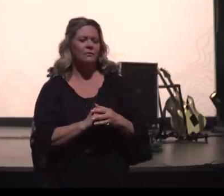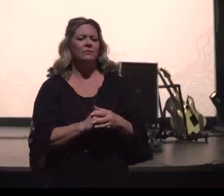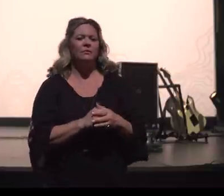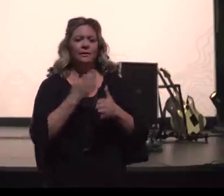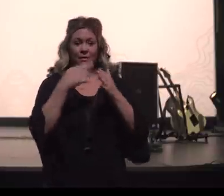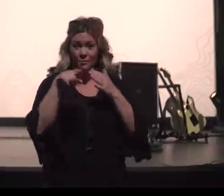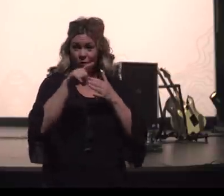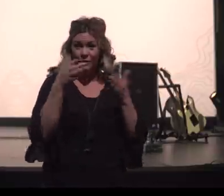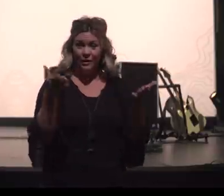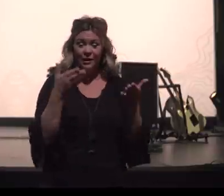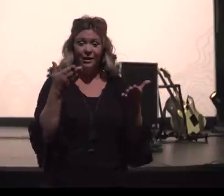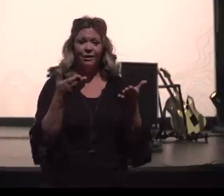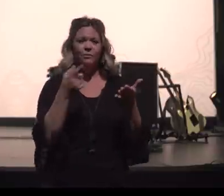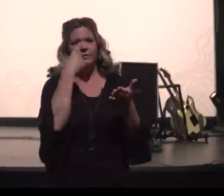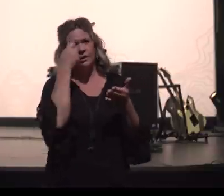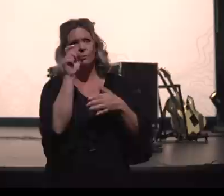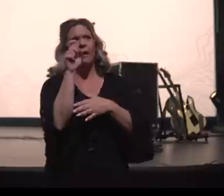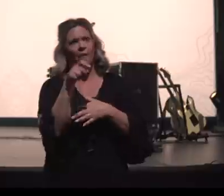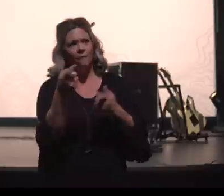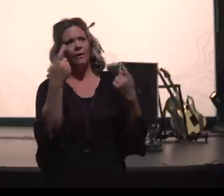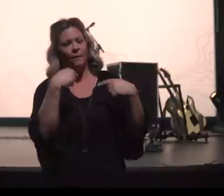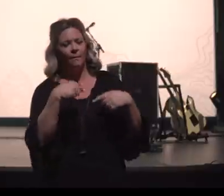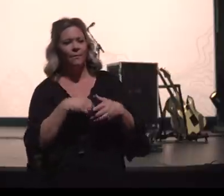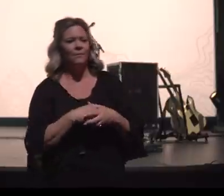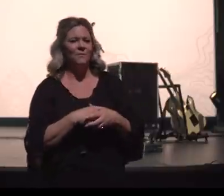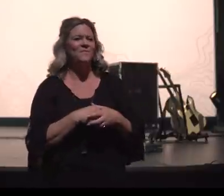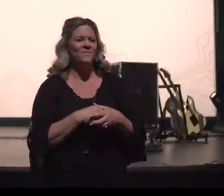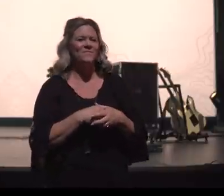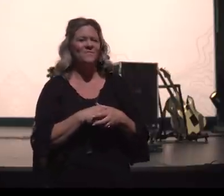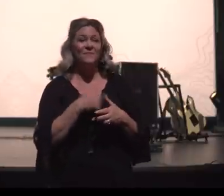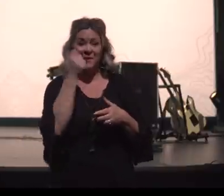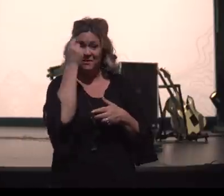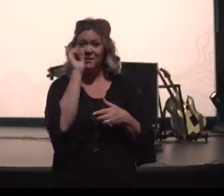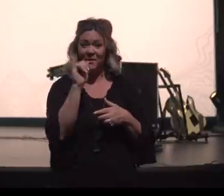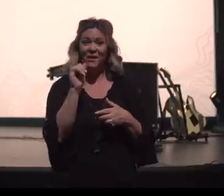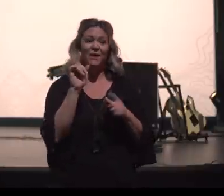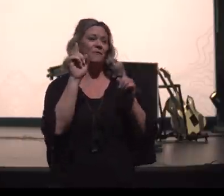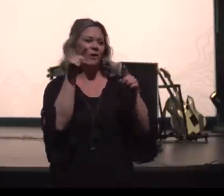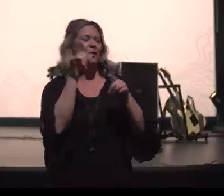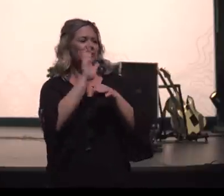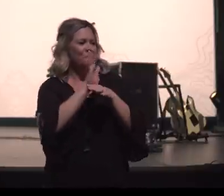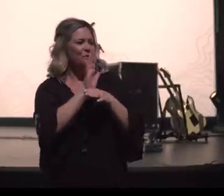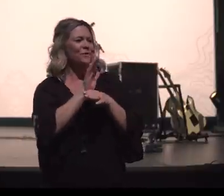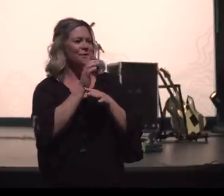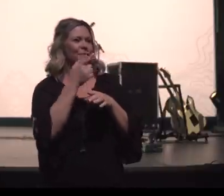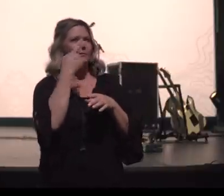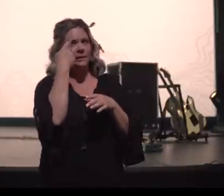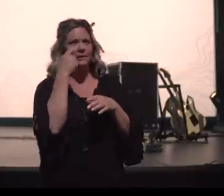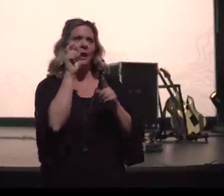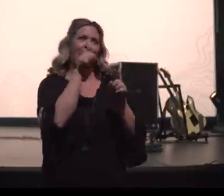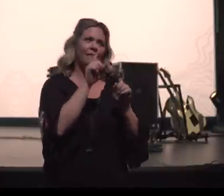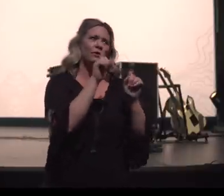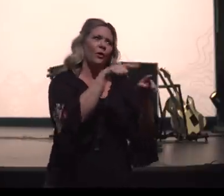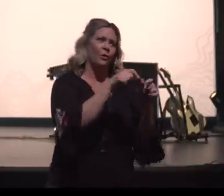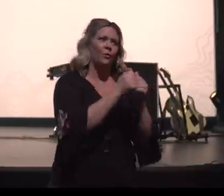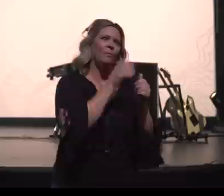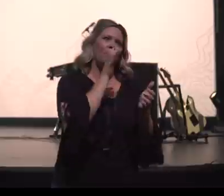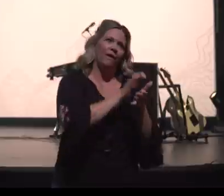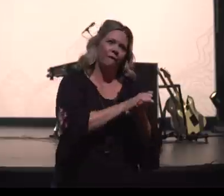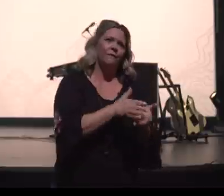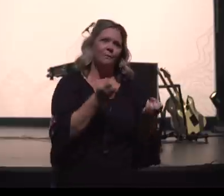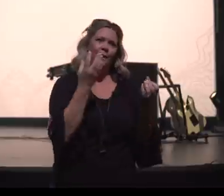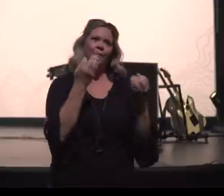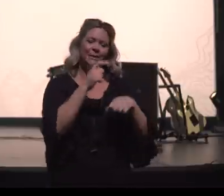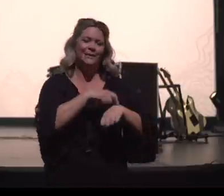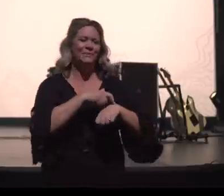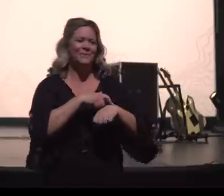Some of you are here just out of obligation. I get that. I've gone to movies out of obligation with my wife many, many times. You know,